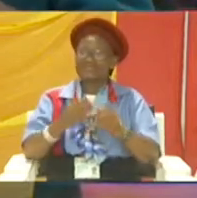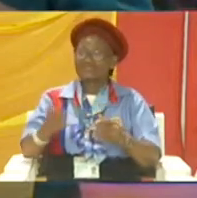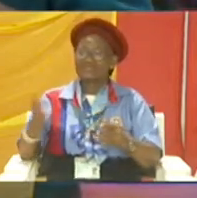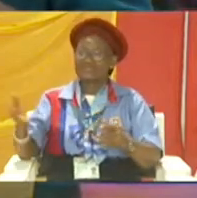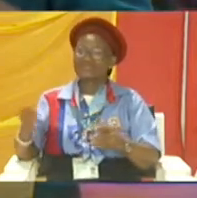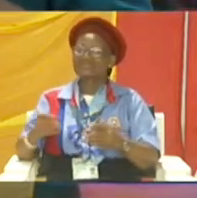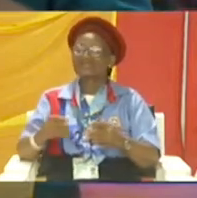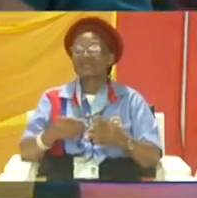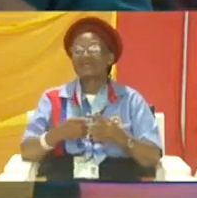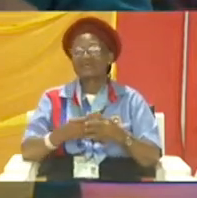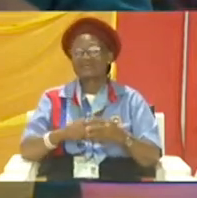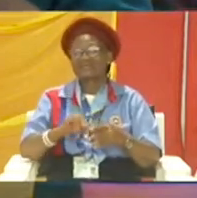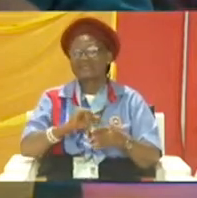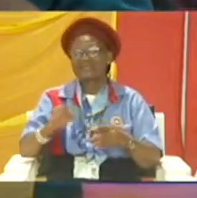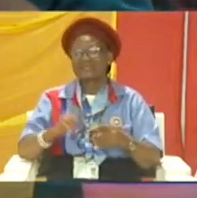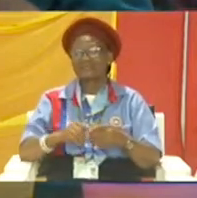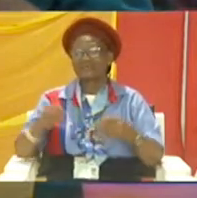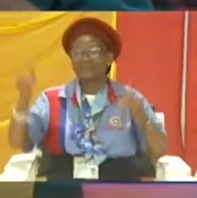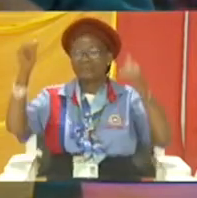crumble,